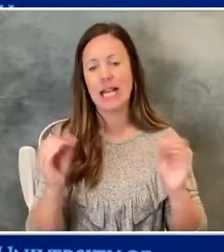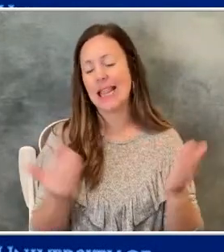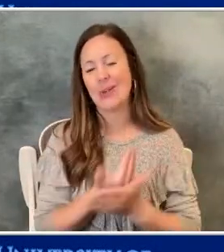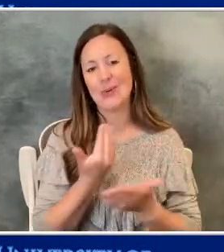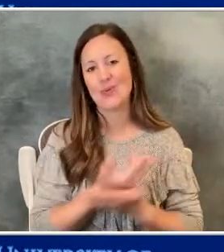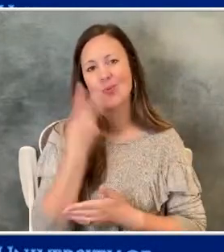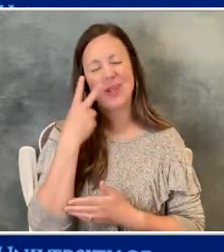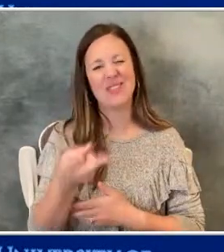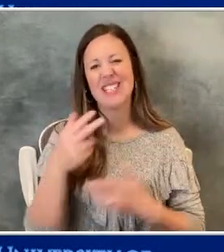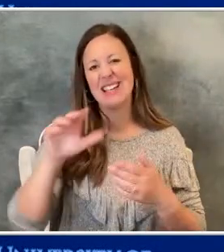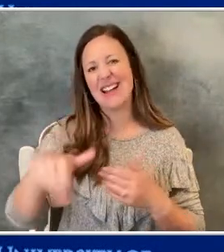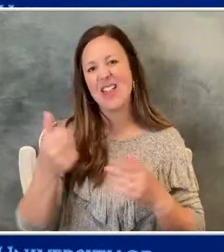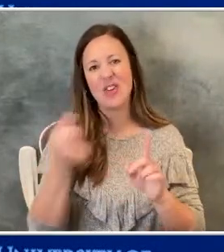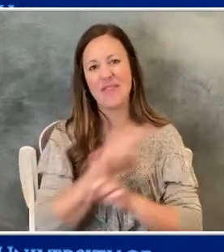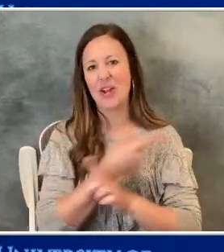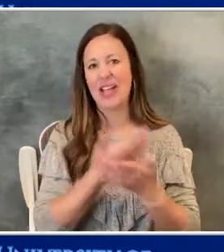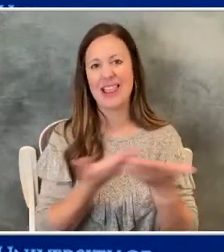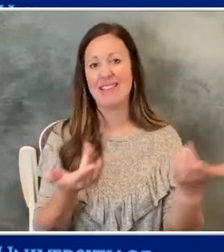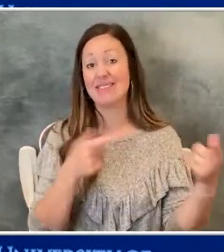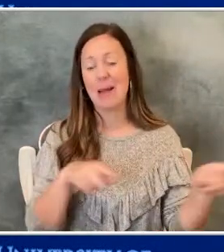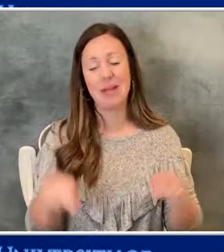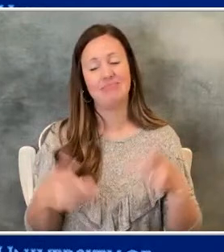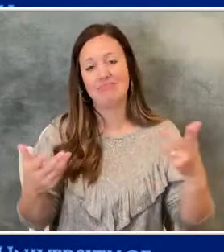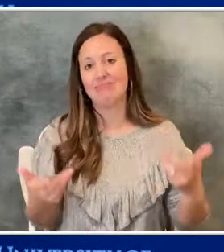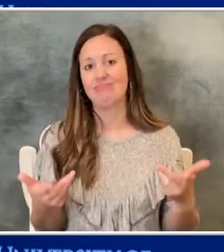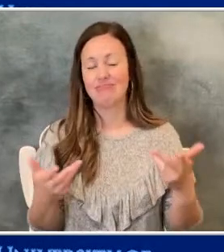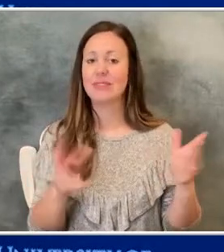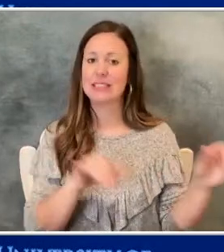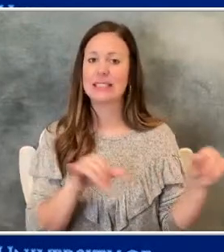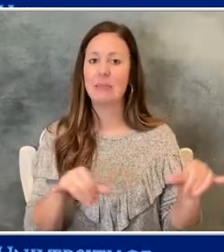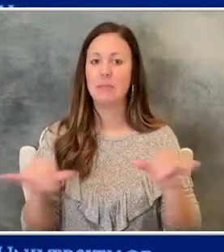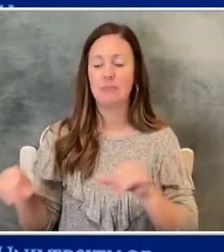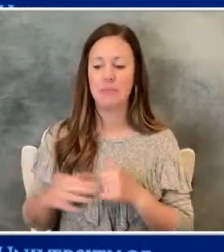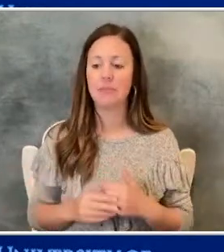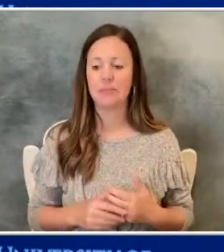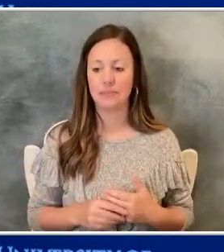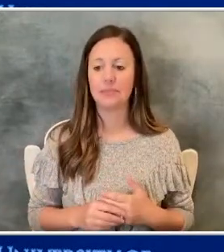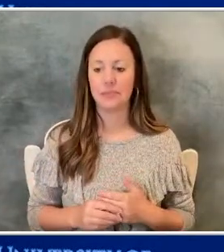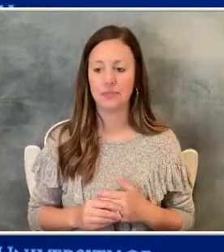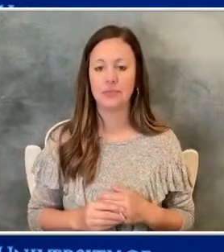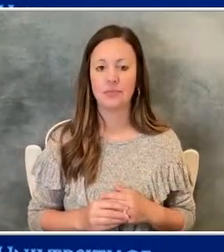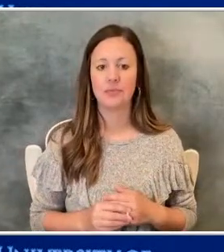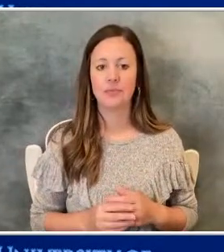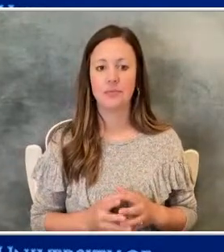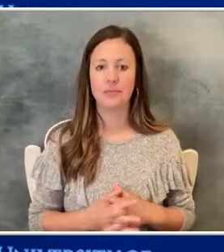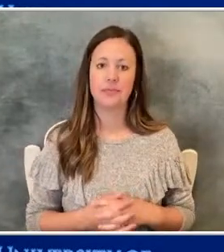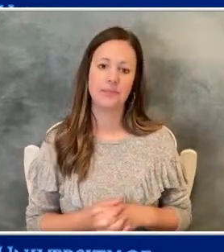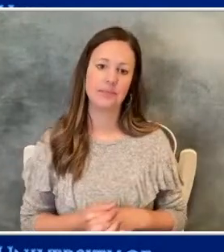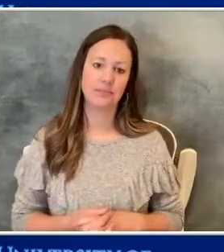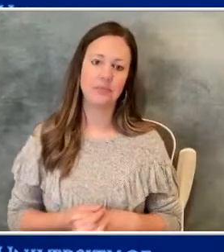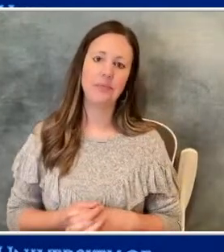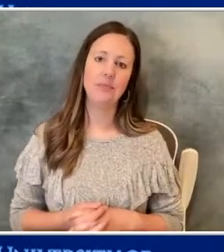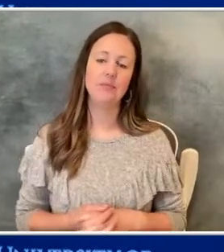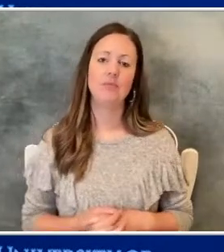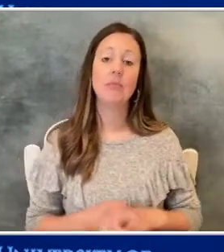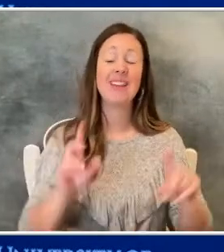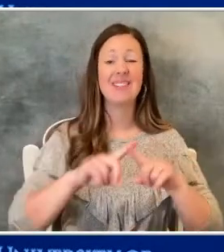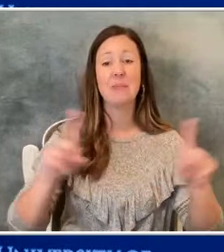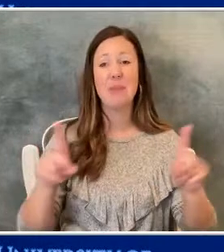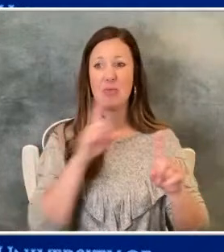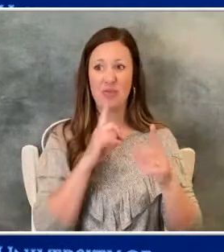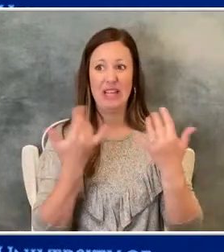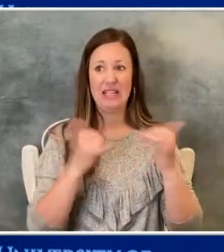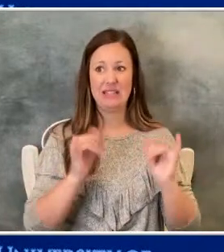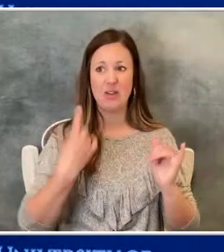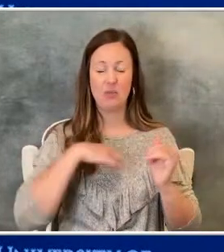other variants that preceded it also had that ability to escape a lot of the antibodies as well. But we do still expect